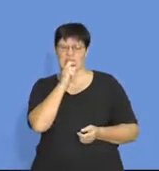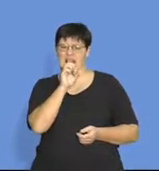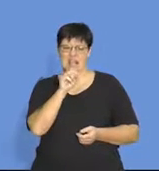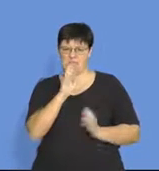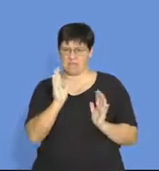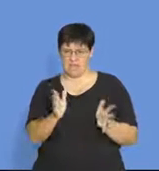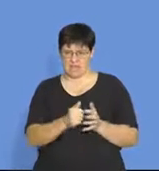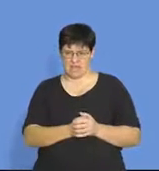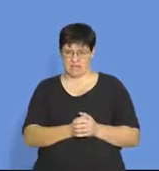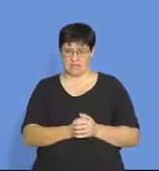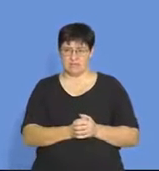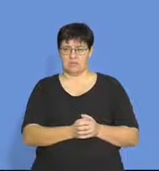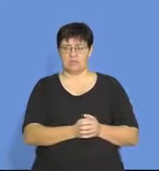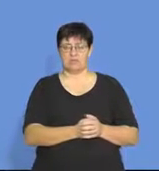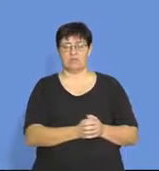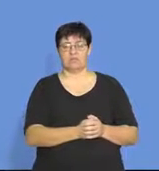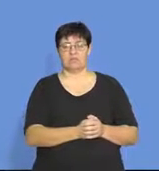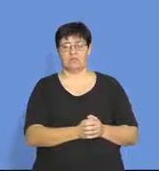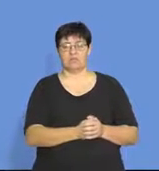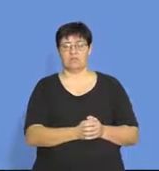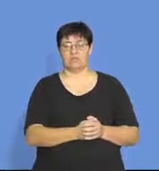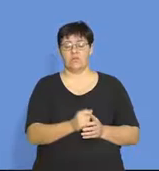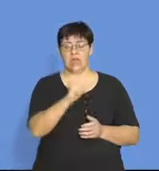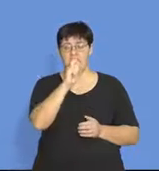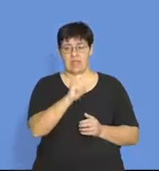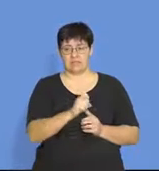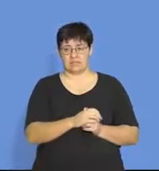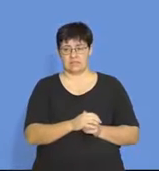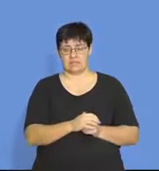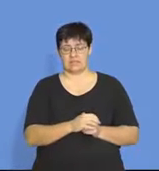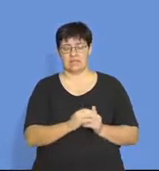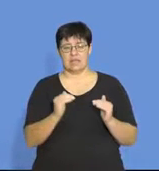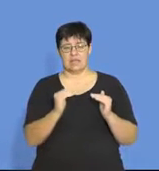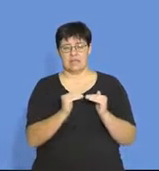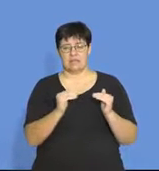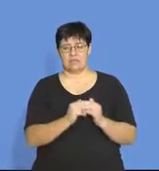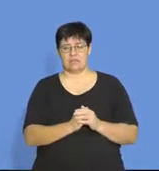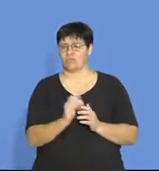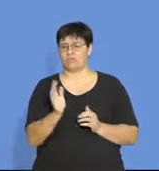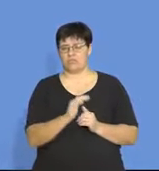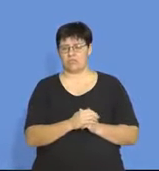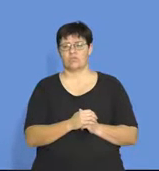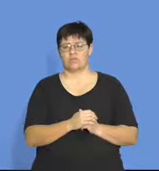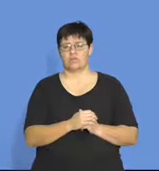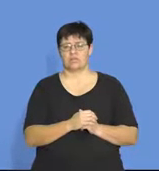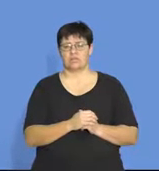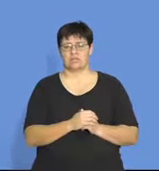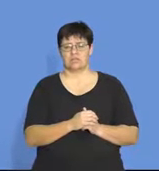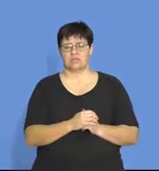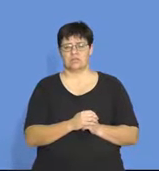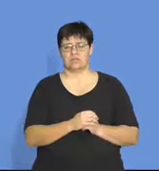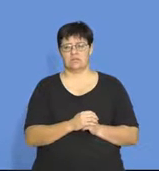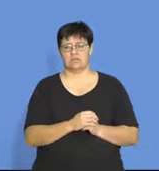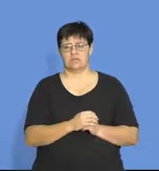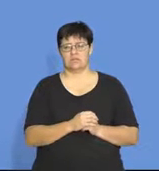linear, right? So it will then give me x is equals to, or rather let's just make x